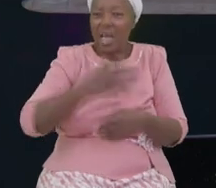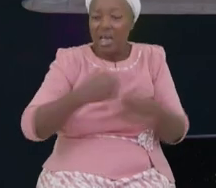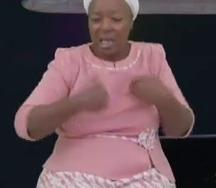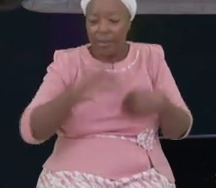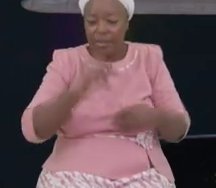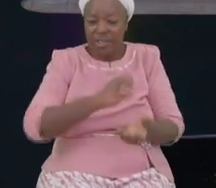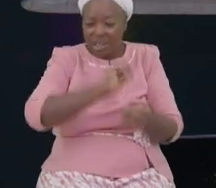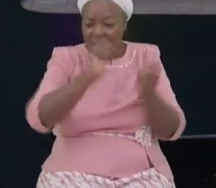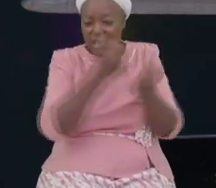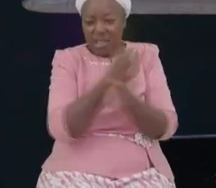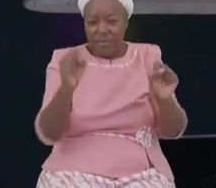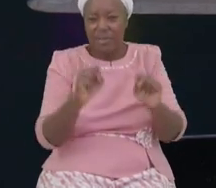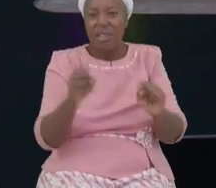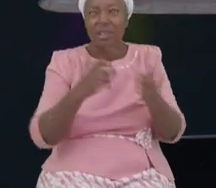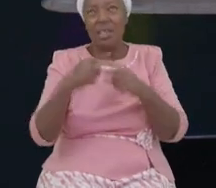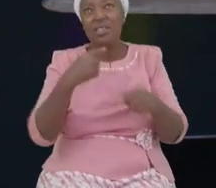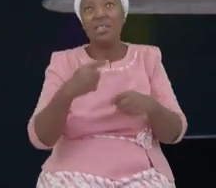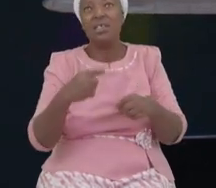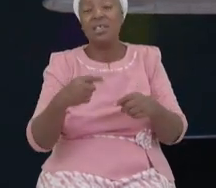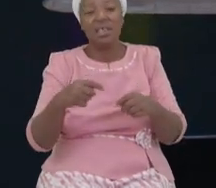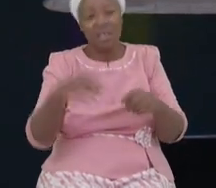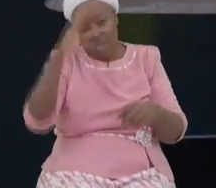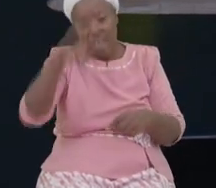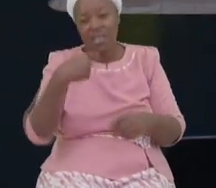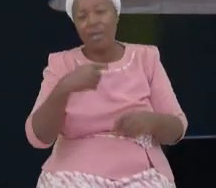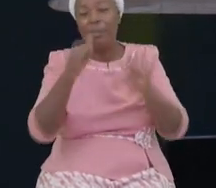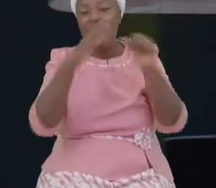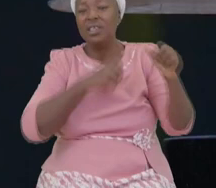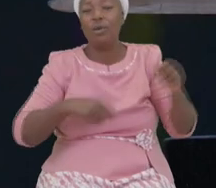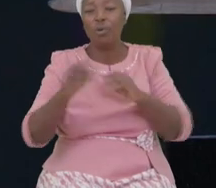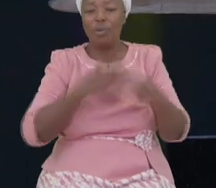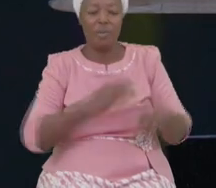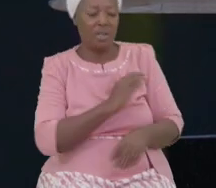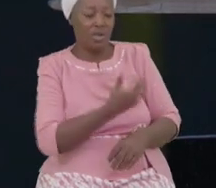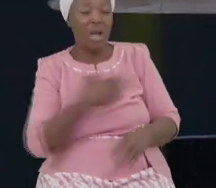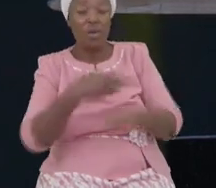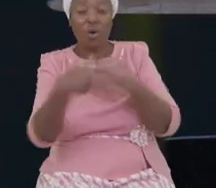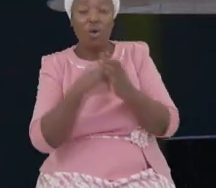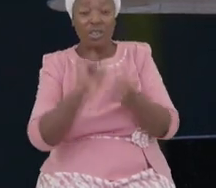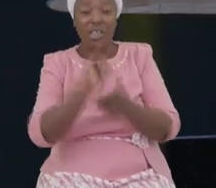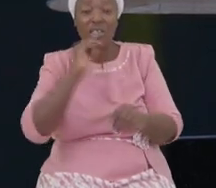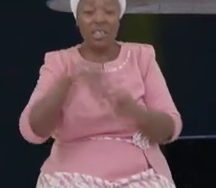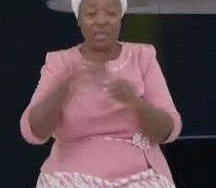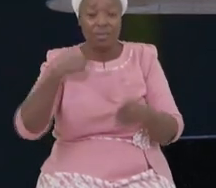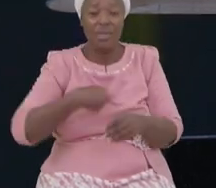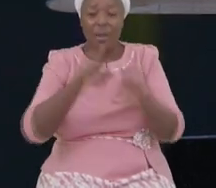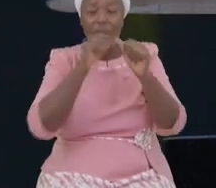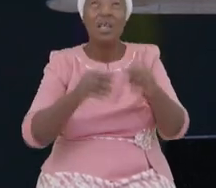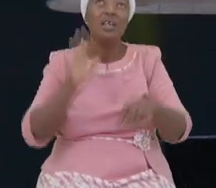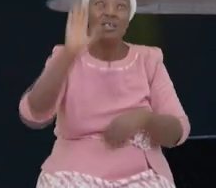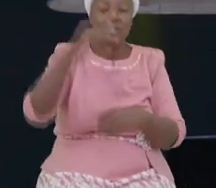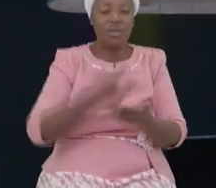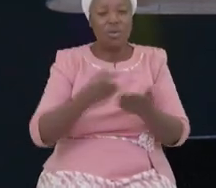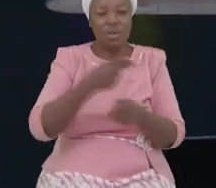converted, it says, bless the Lord, O my soul, and all that is within me, bless his holy name. Then in verse